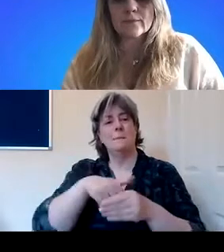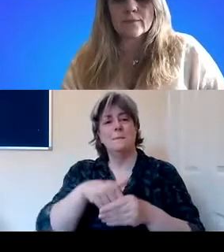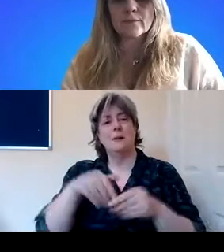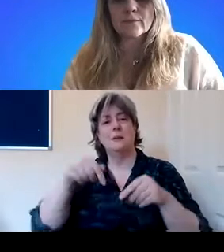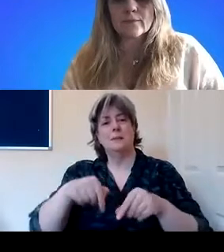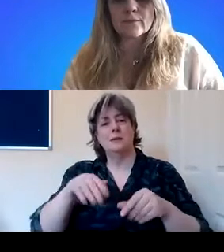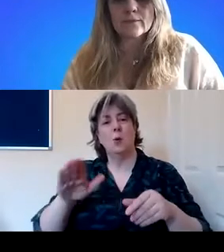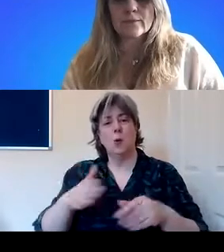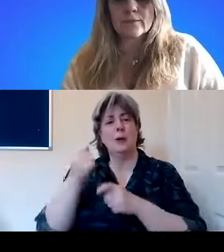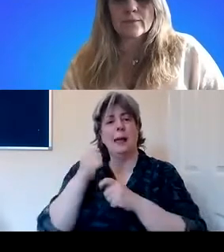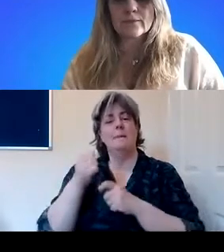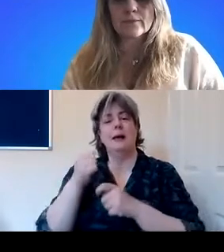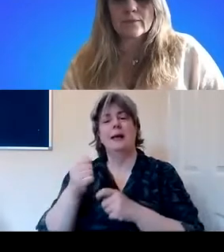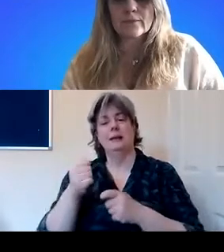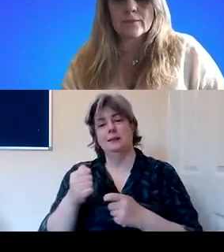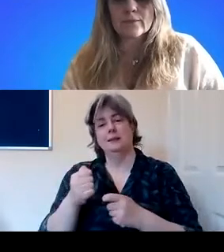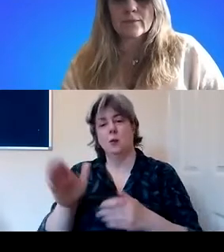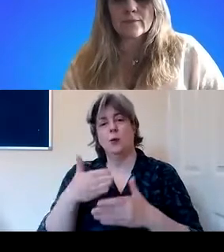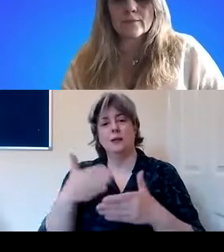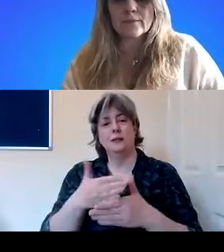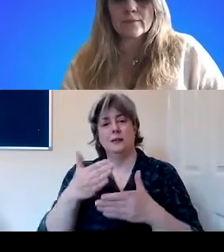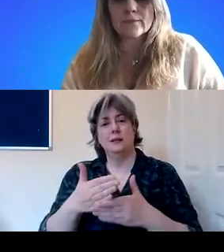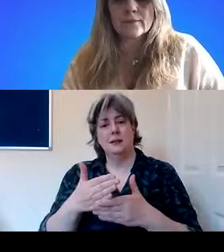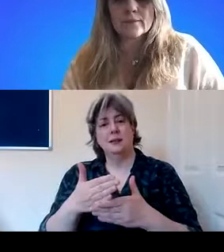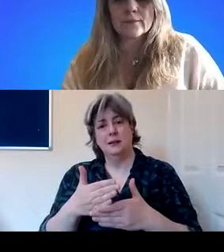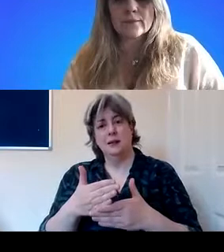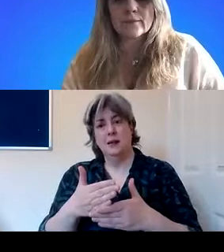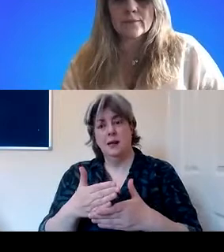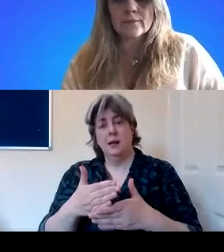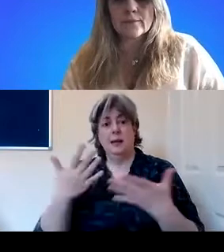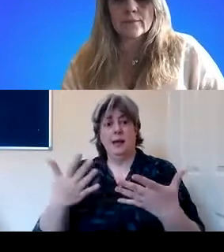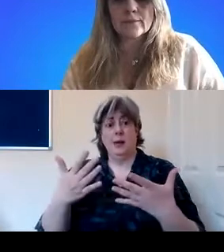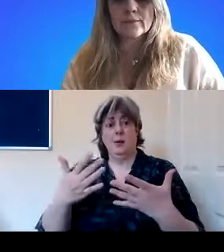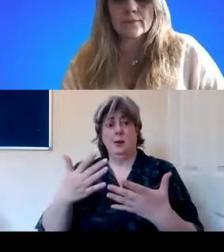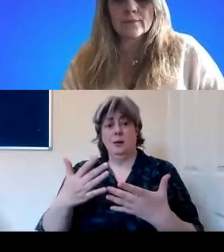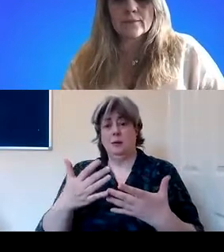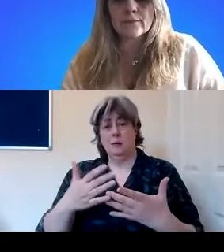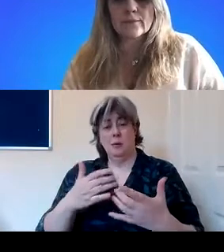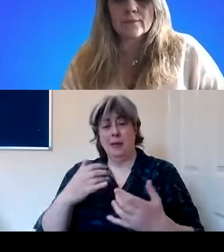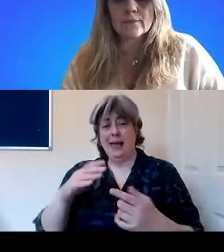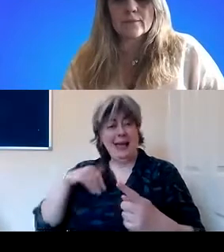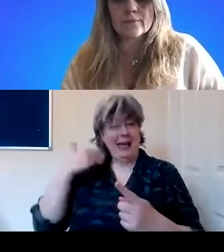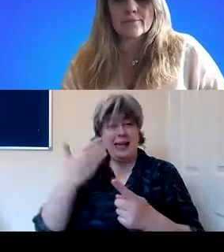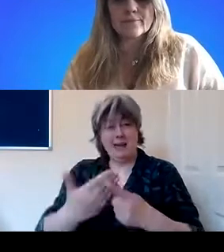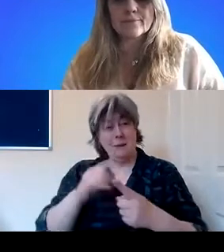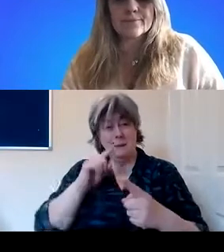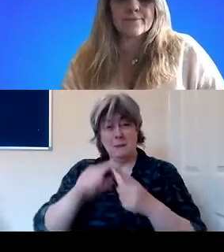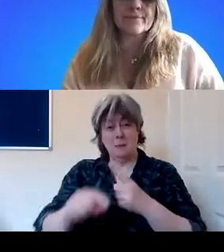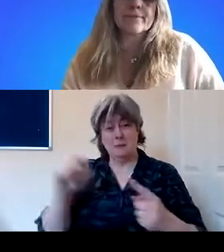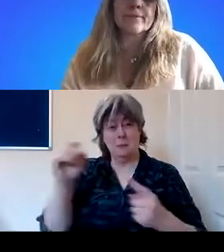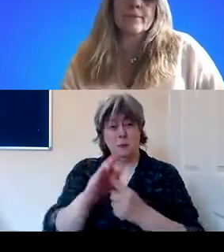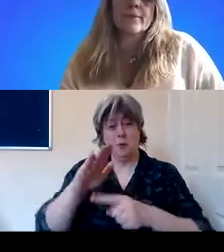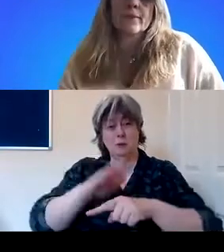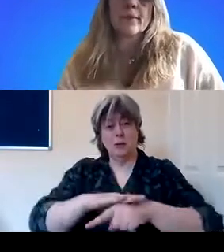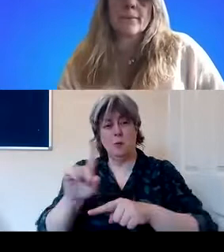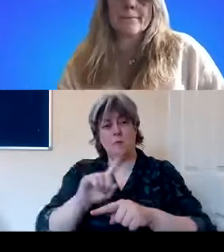activity. Never before have we seen such a crucial time in education in Wales, with curriculum reform, new legislation on ALN, and of